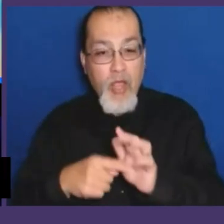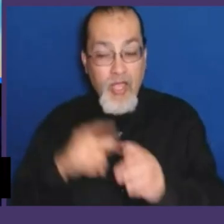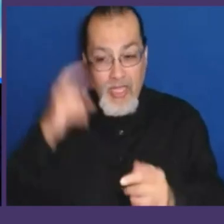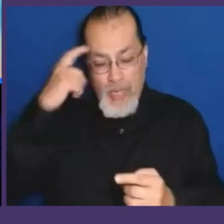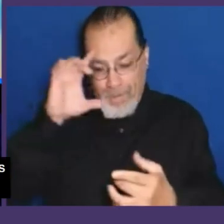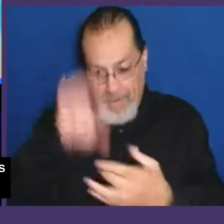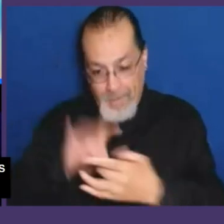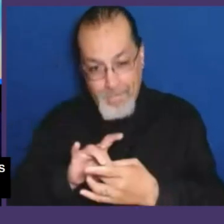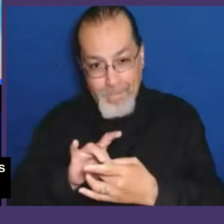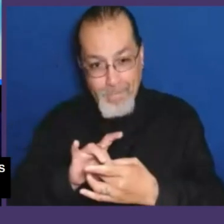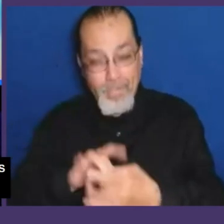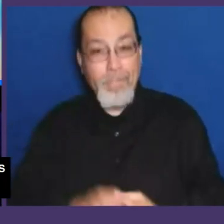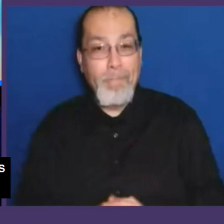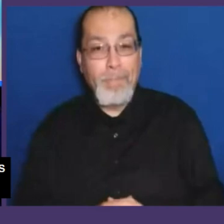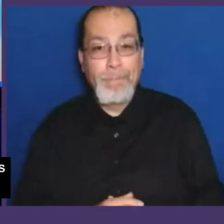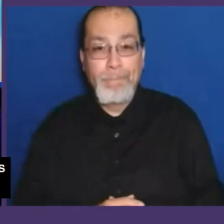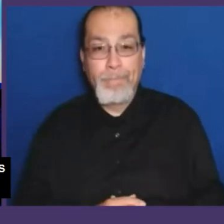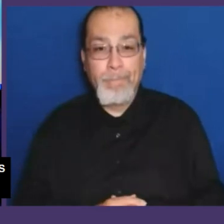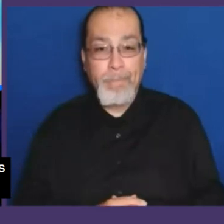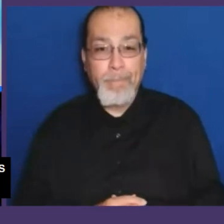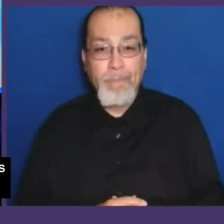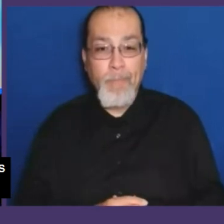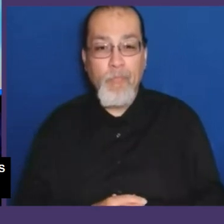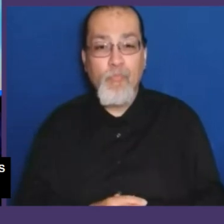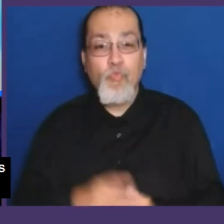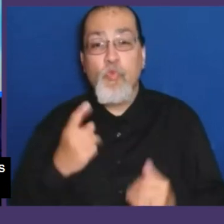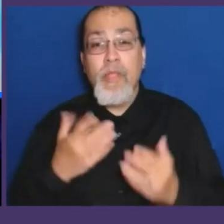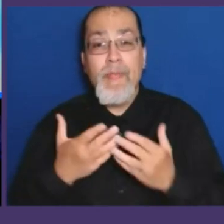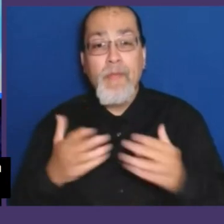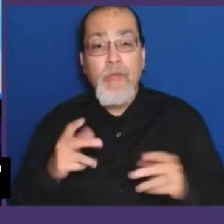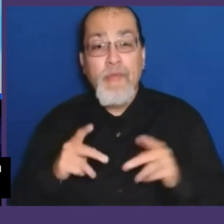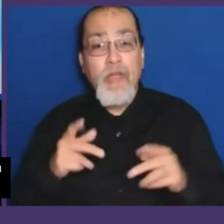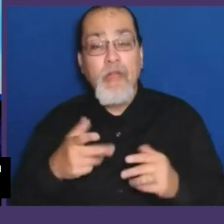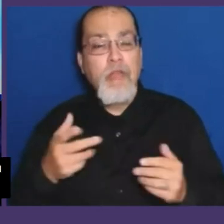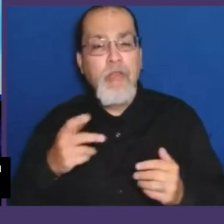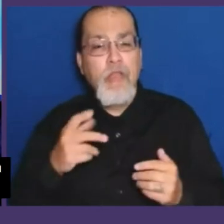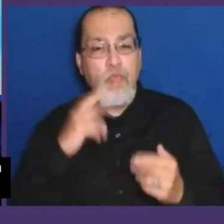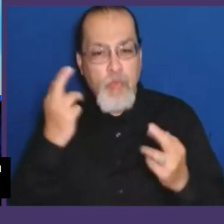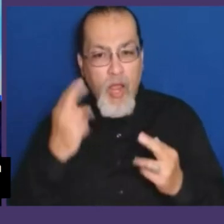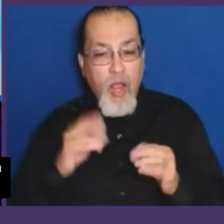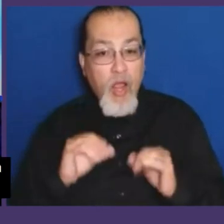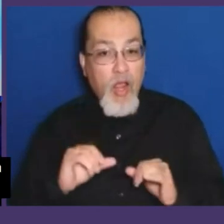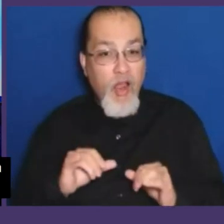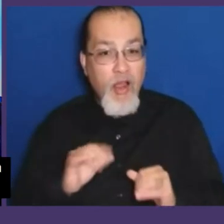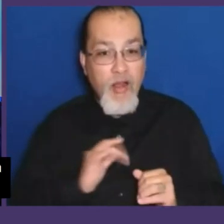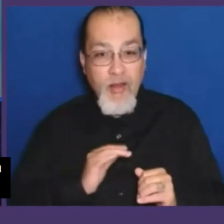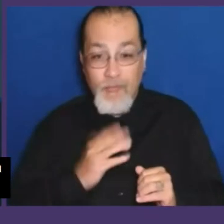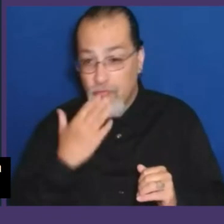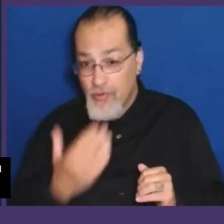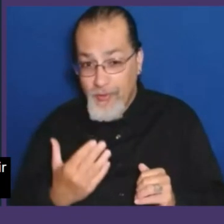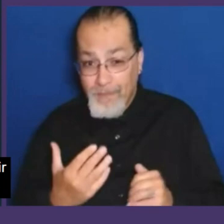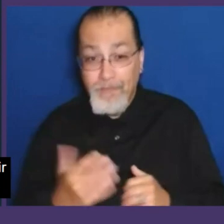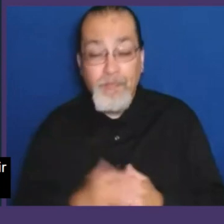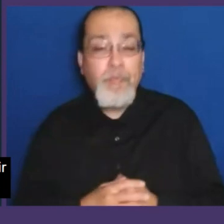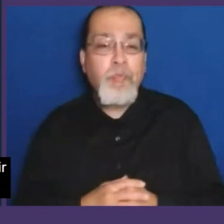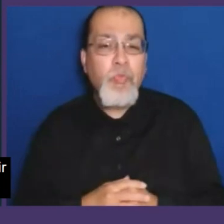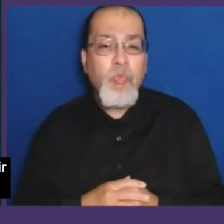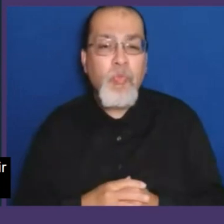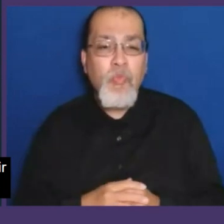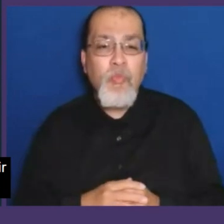example, works pretty well in practice. Especially if your tasks require reasoning, you can't expect the transformer to do too much